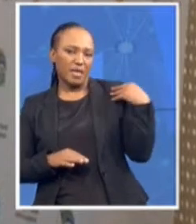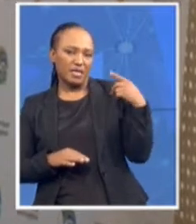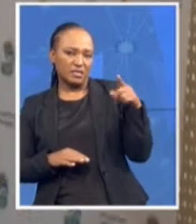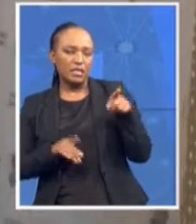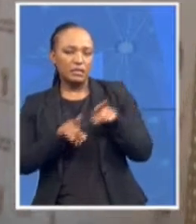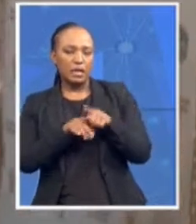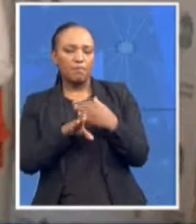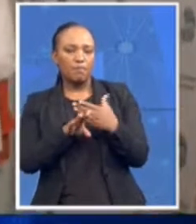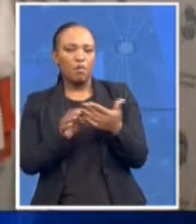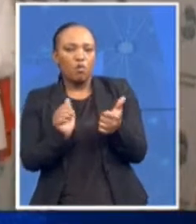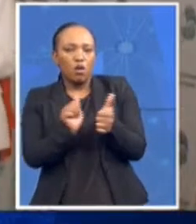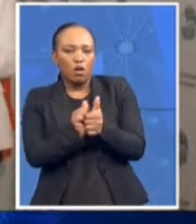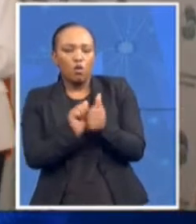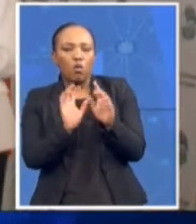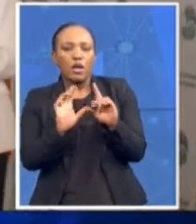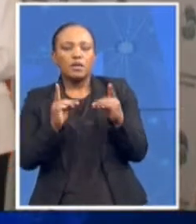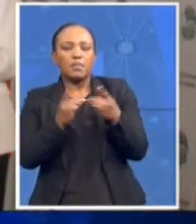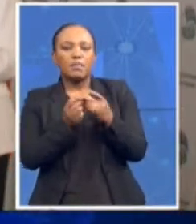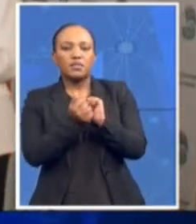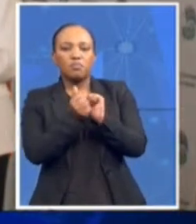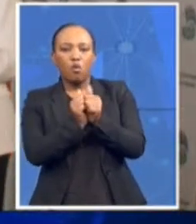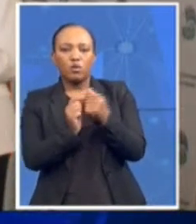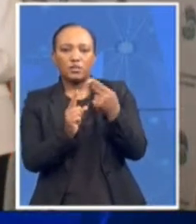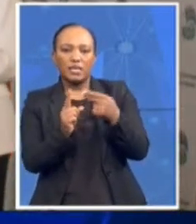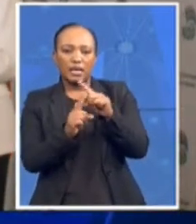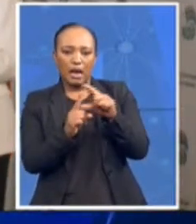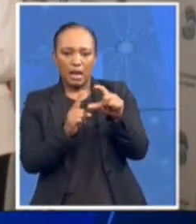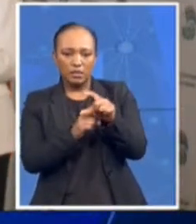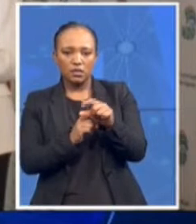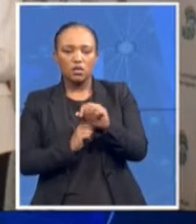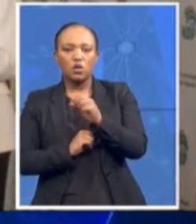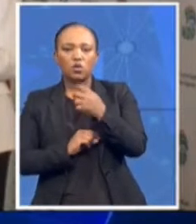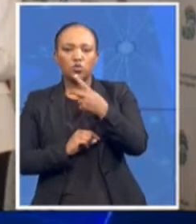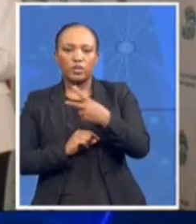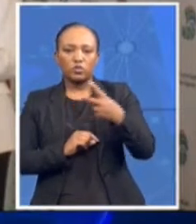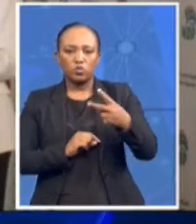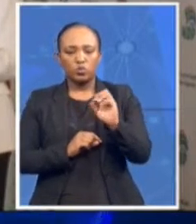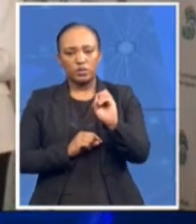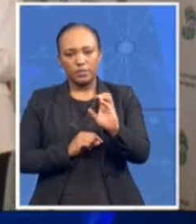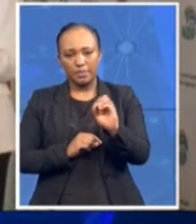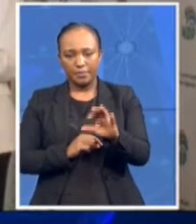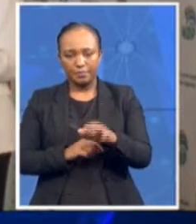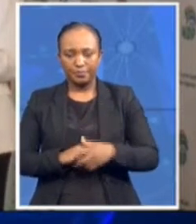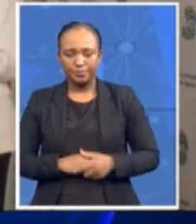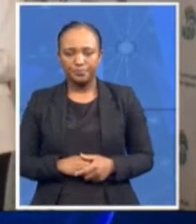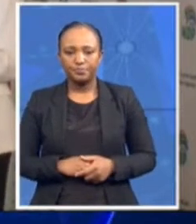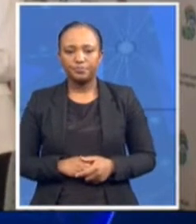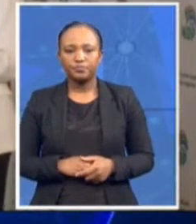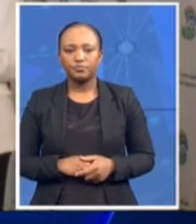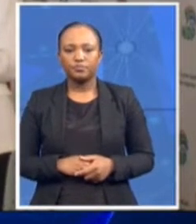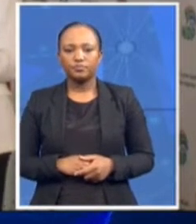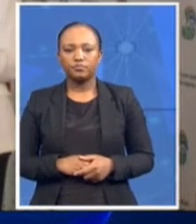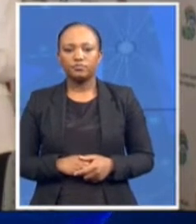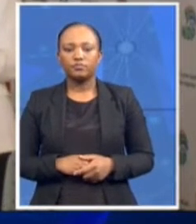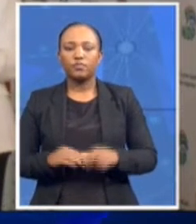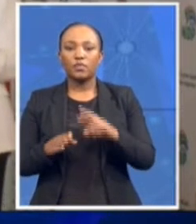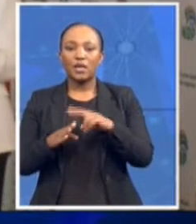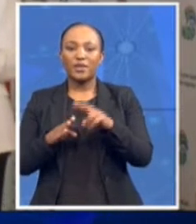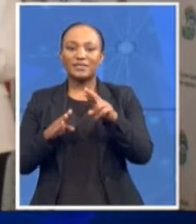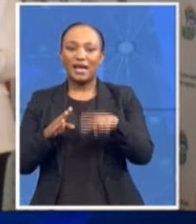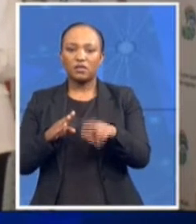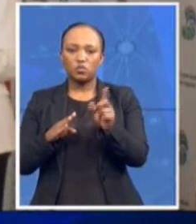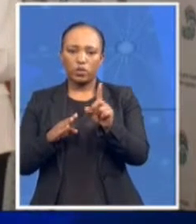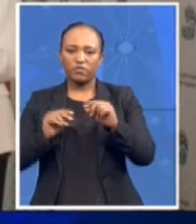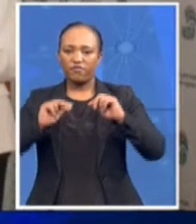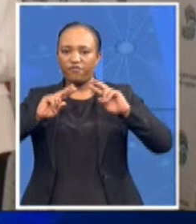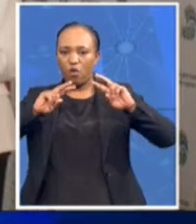Culture on the 22nd of September 2021. The results of the investigation point out to